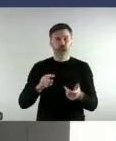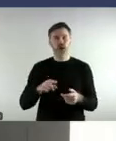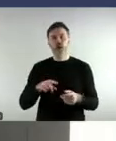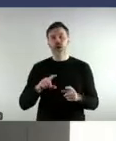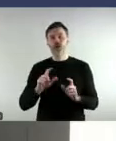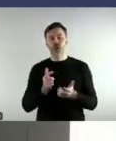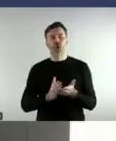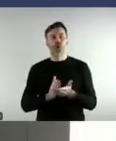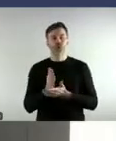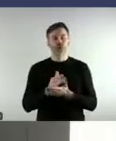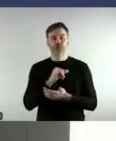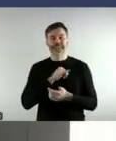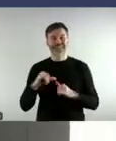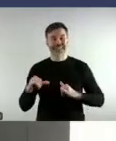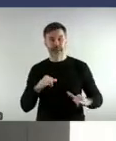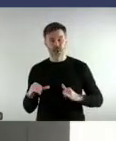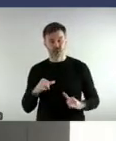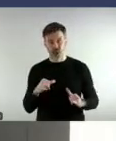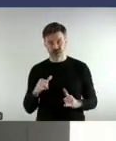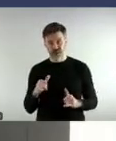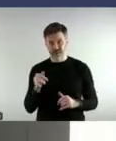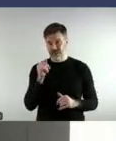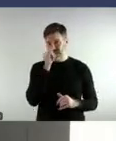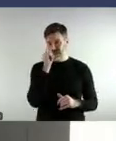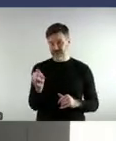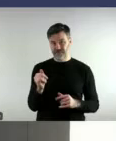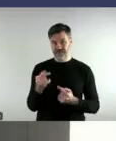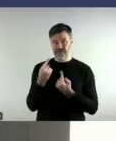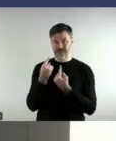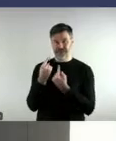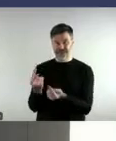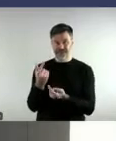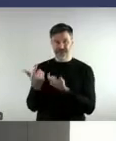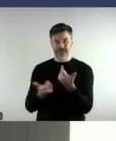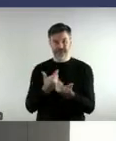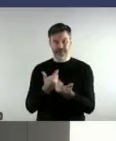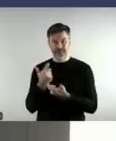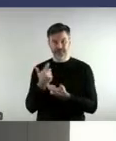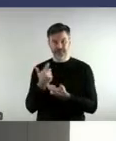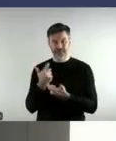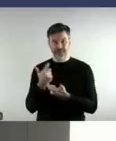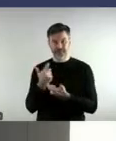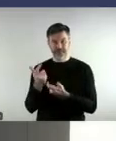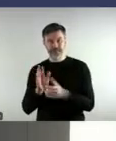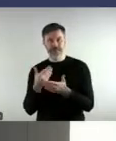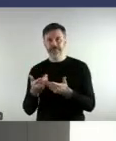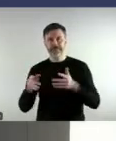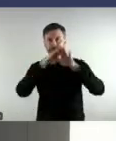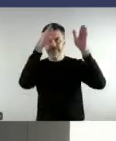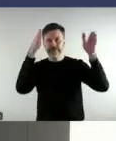rescue services do not have, nor the local governments do not have enough material resources. It